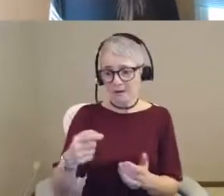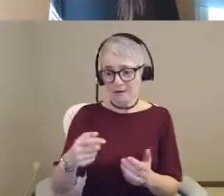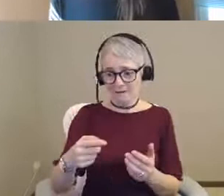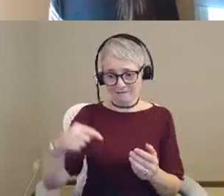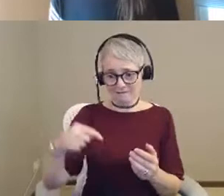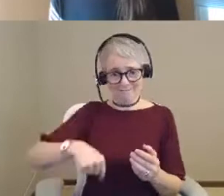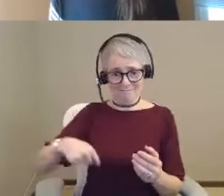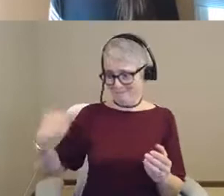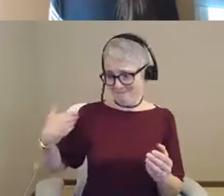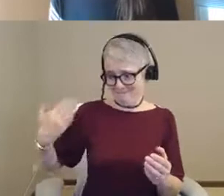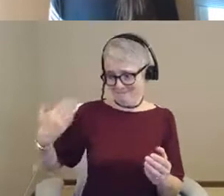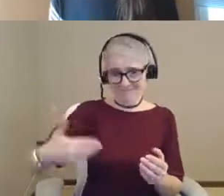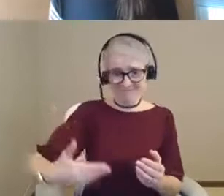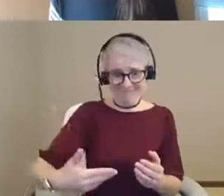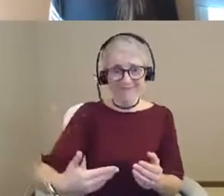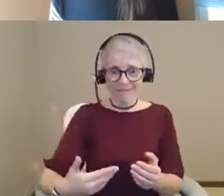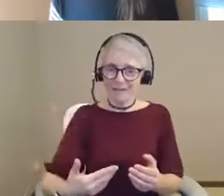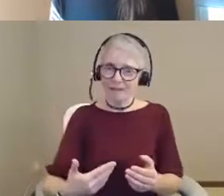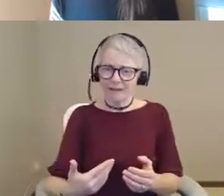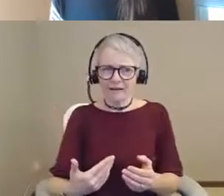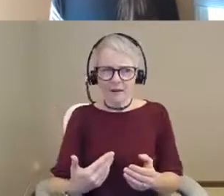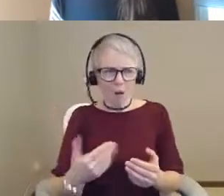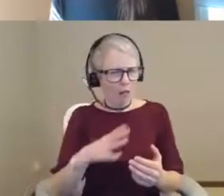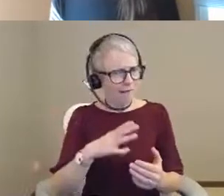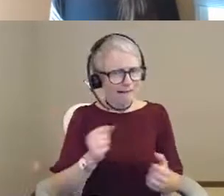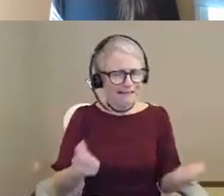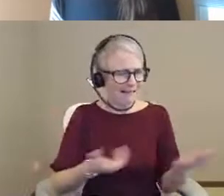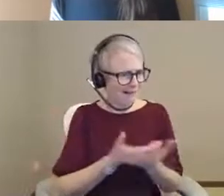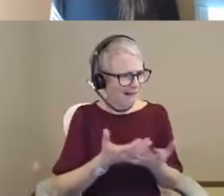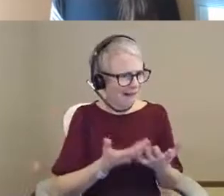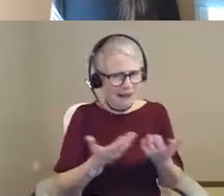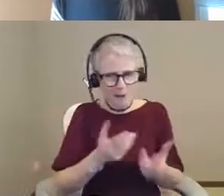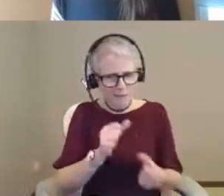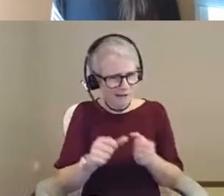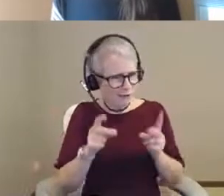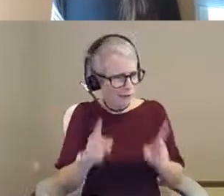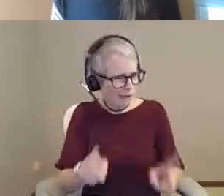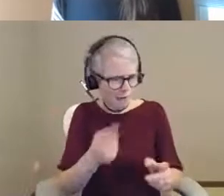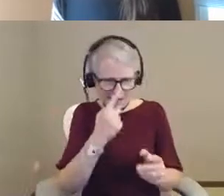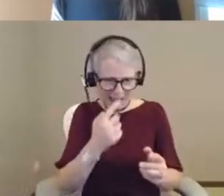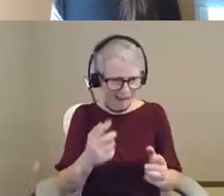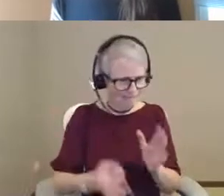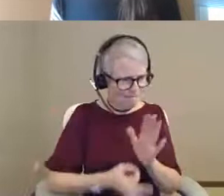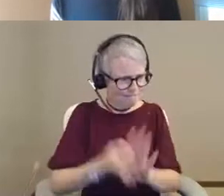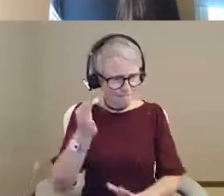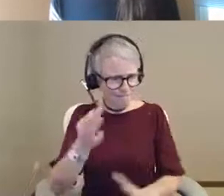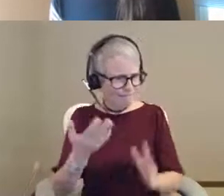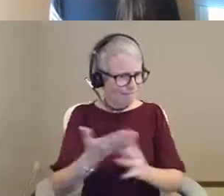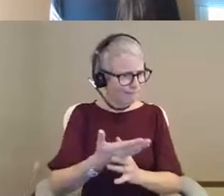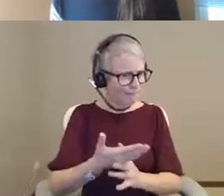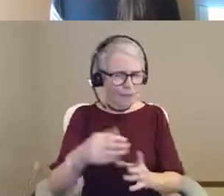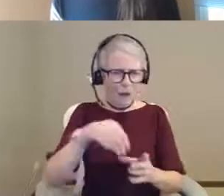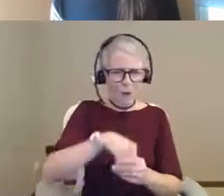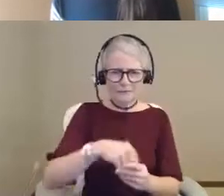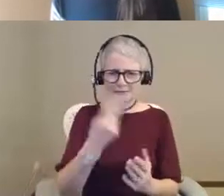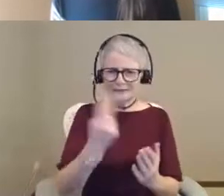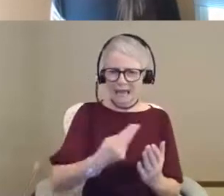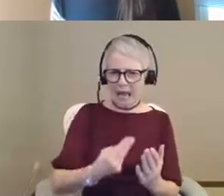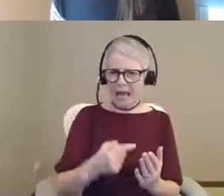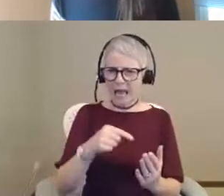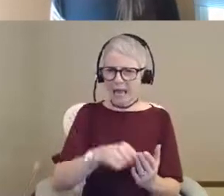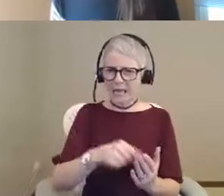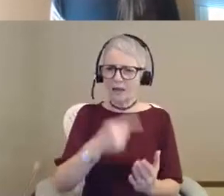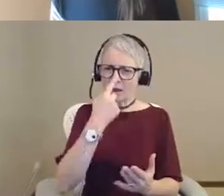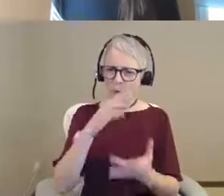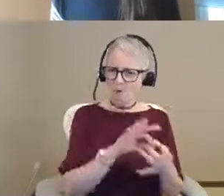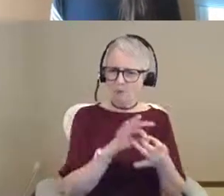of discussion already about the best way to make progress with accessibility and inclusive design is by working